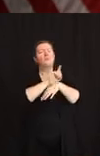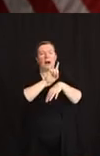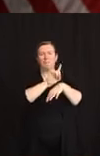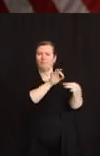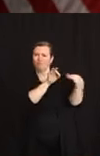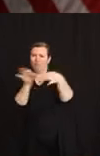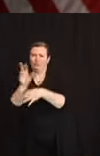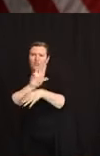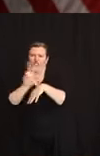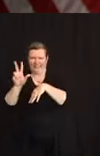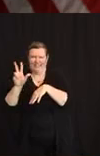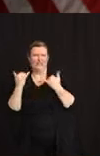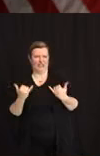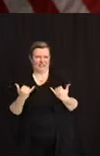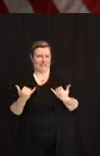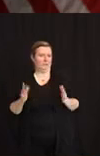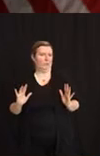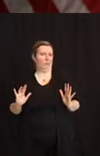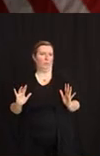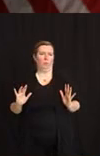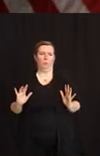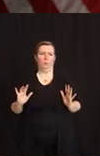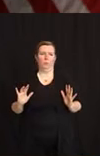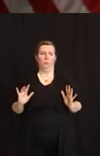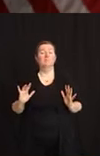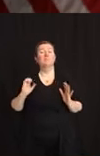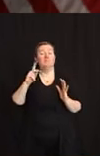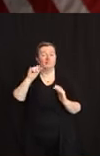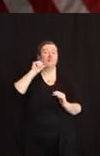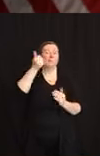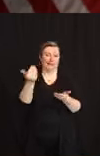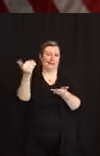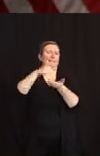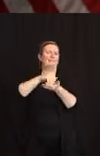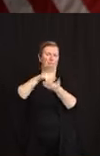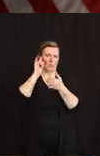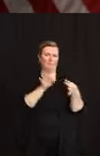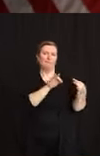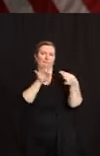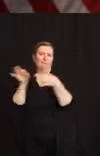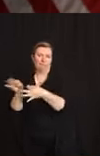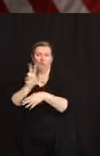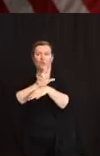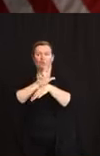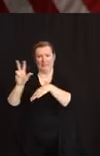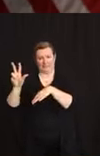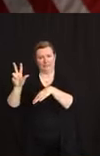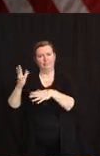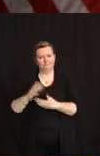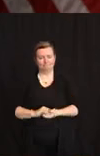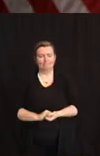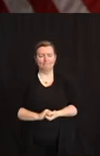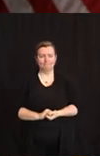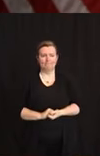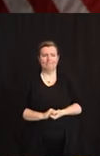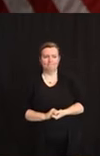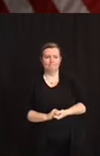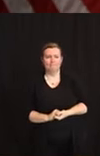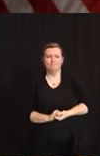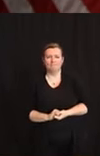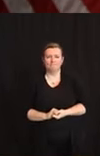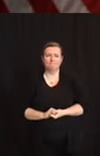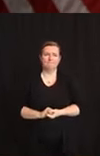here for similar reasons I'll get to in a moment. The reason today is earlier, Judy and Pat and I and